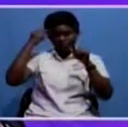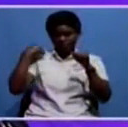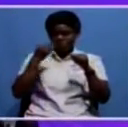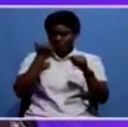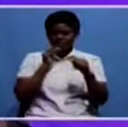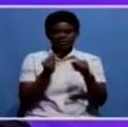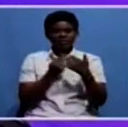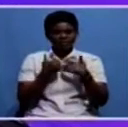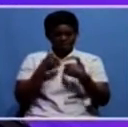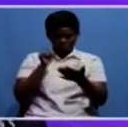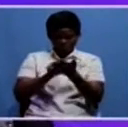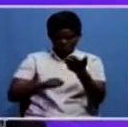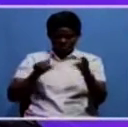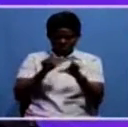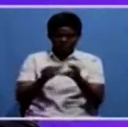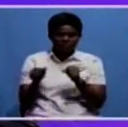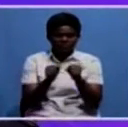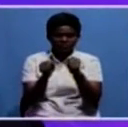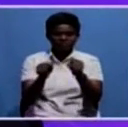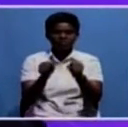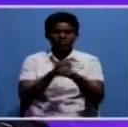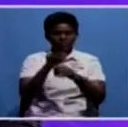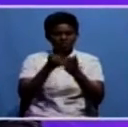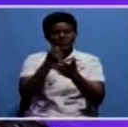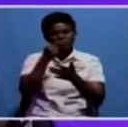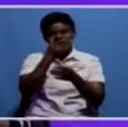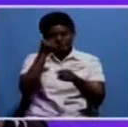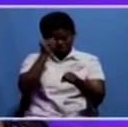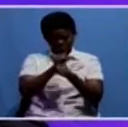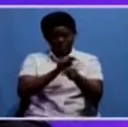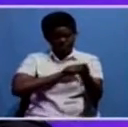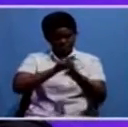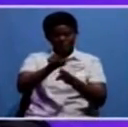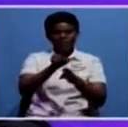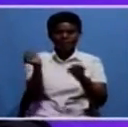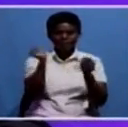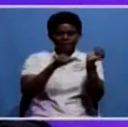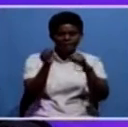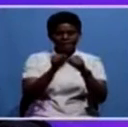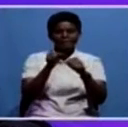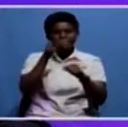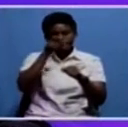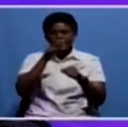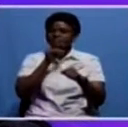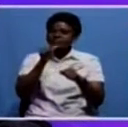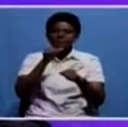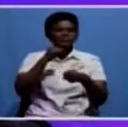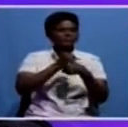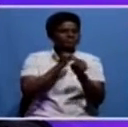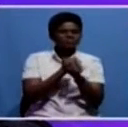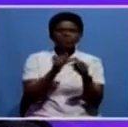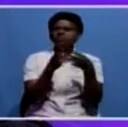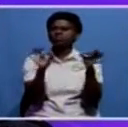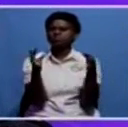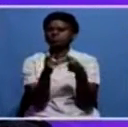have confidence in our systems. All we are saying is that let's be professional in the fight against corruption. Let us not make it sensational. Let us